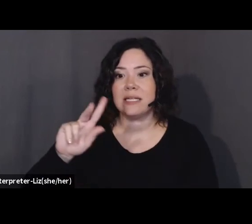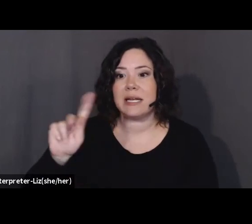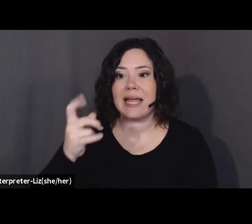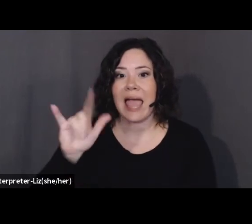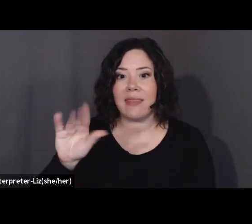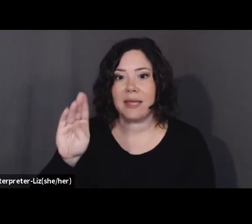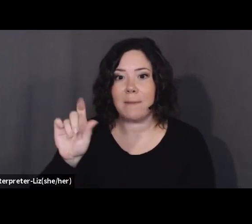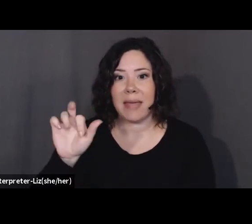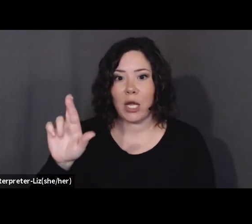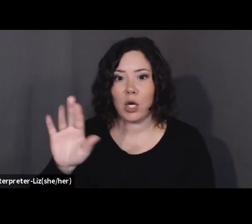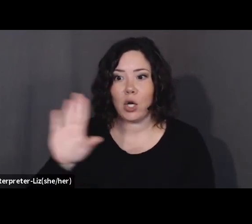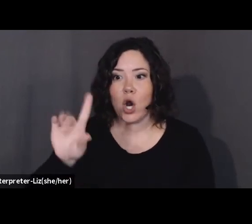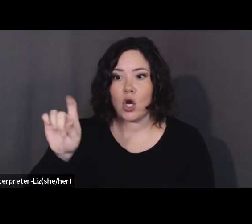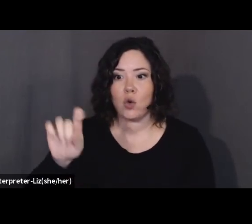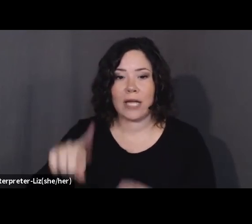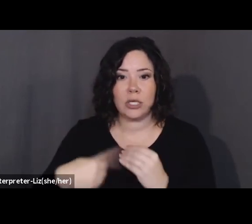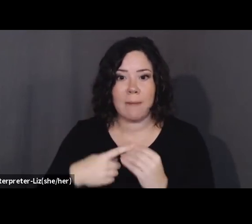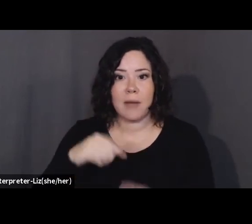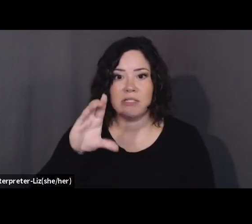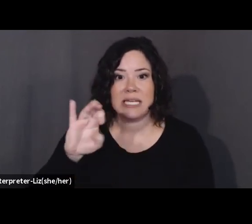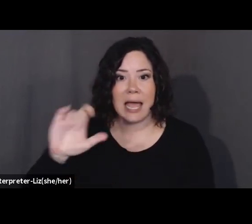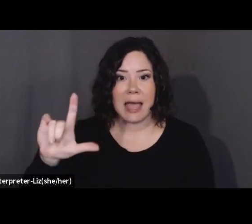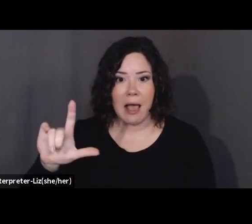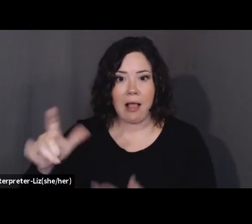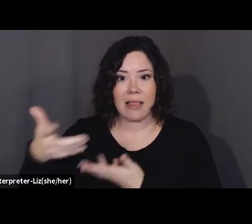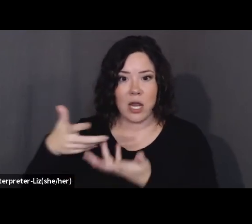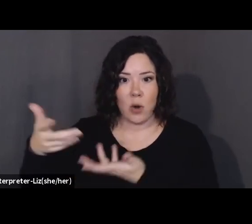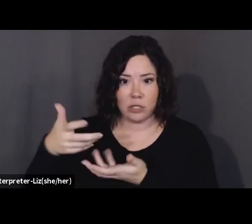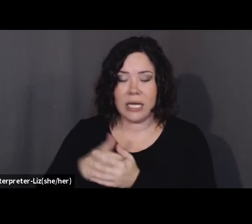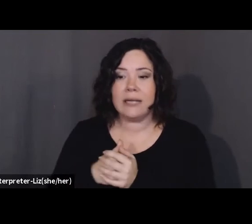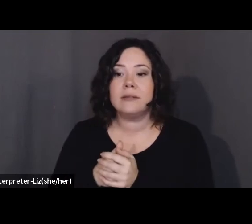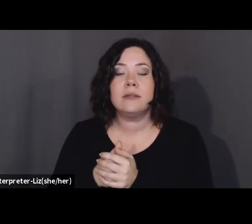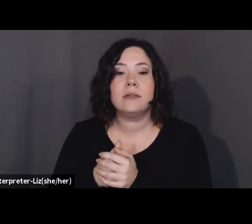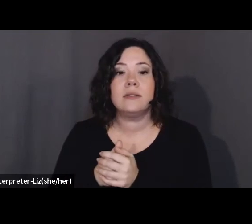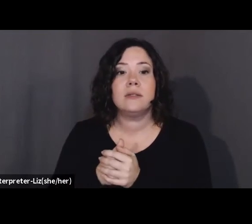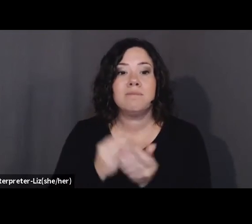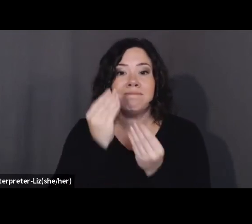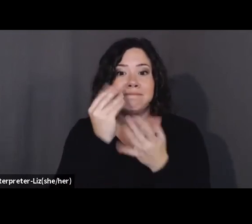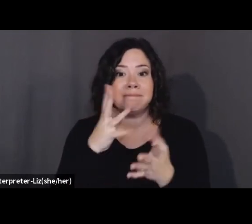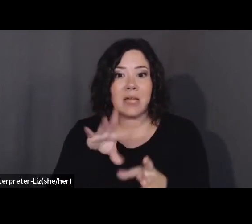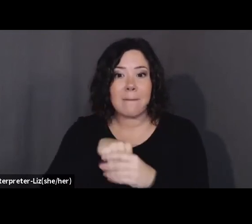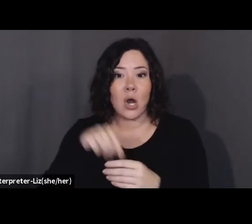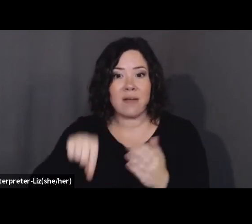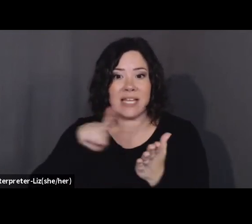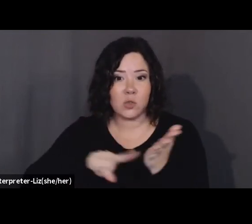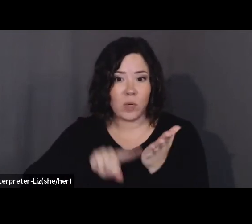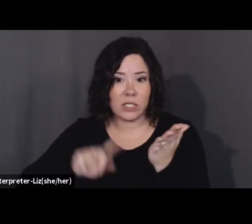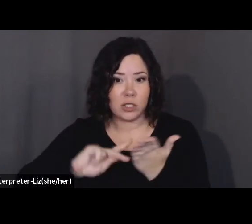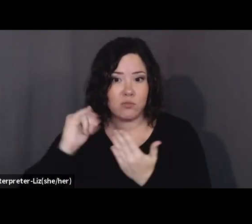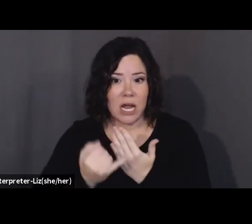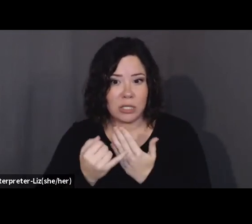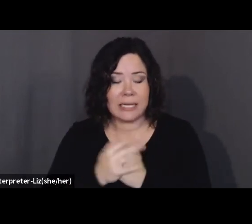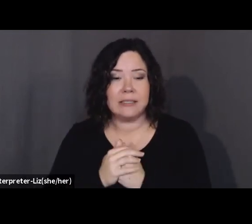question about CIL interaction and emphasize that as part of this research project, all of the